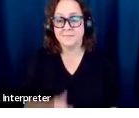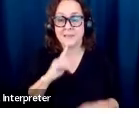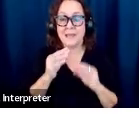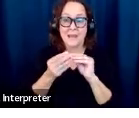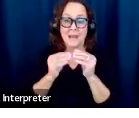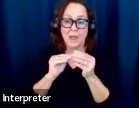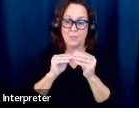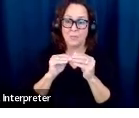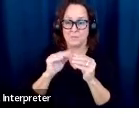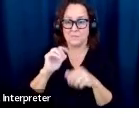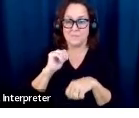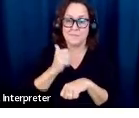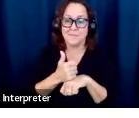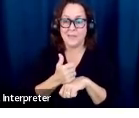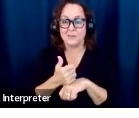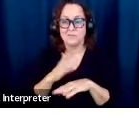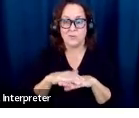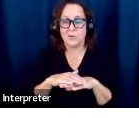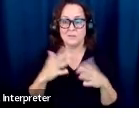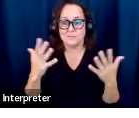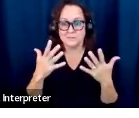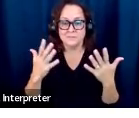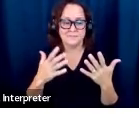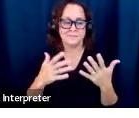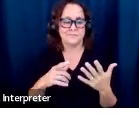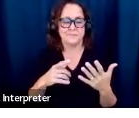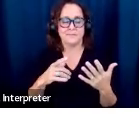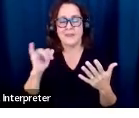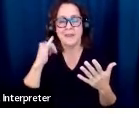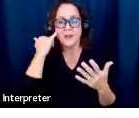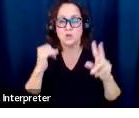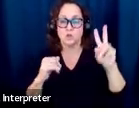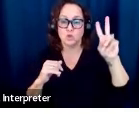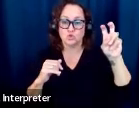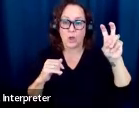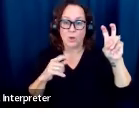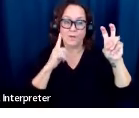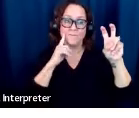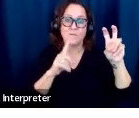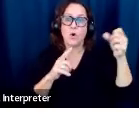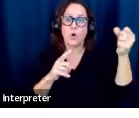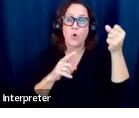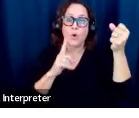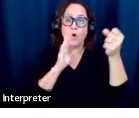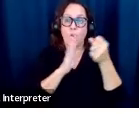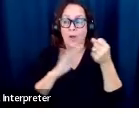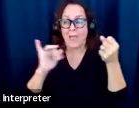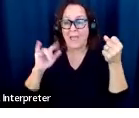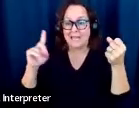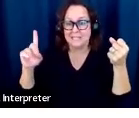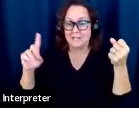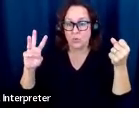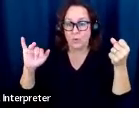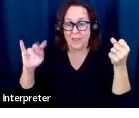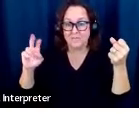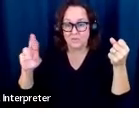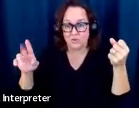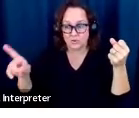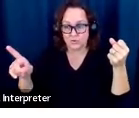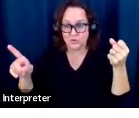on kind of a handful of different factors. The 200 spots that are held for people who are on the IDD waiver, that